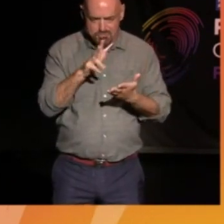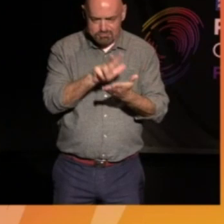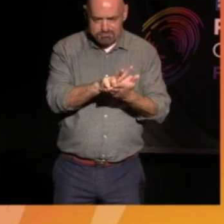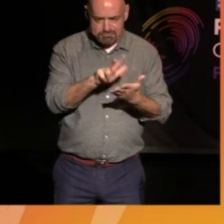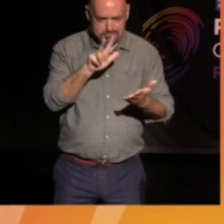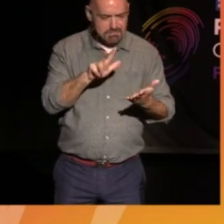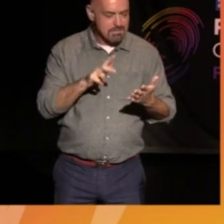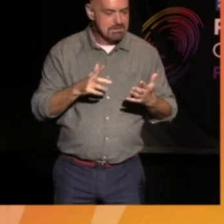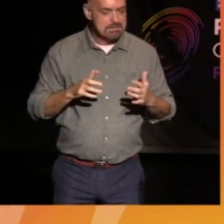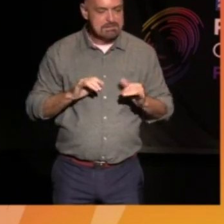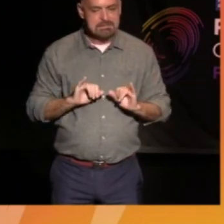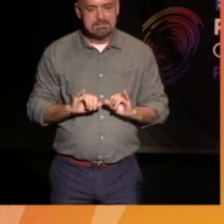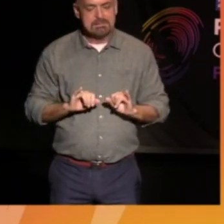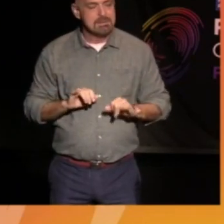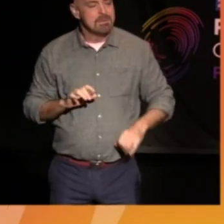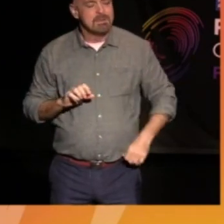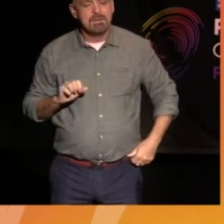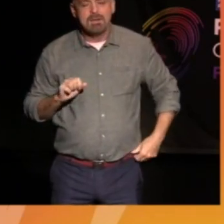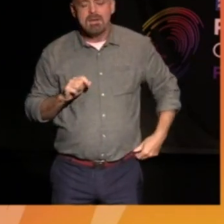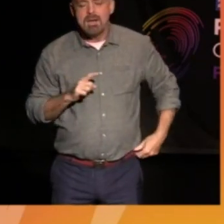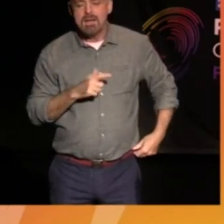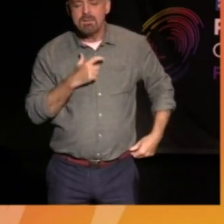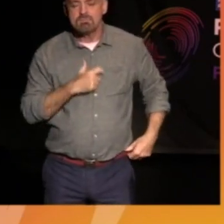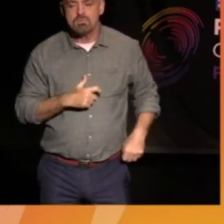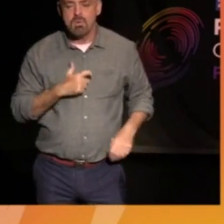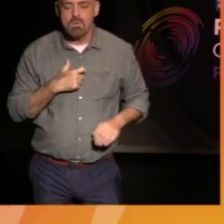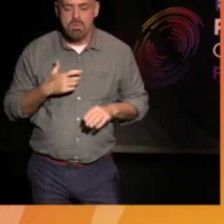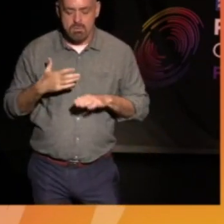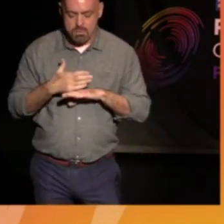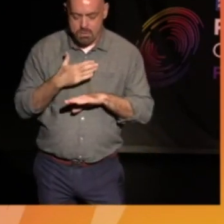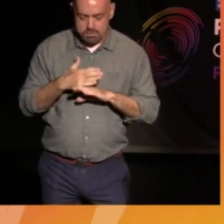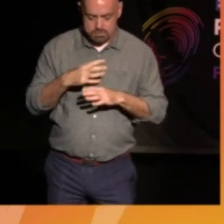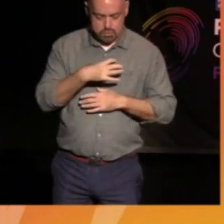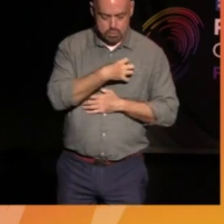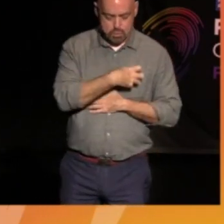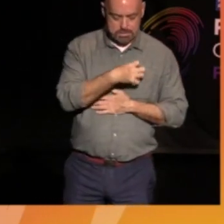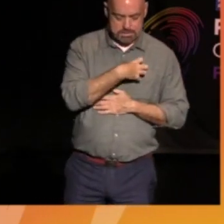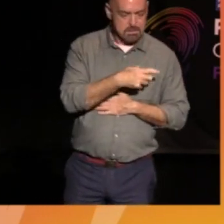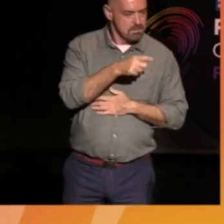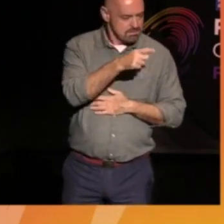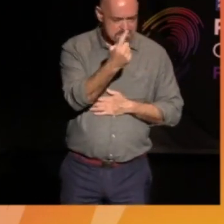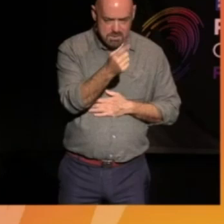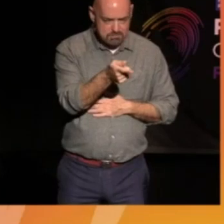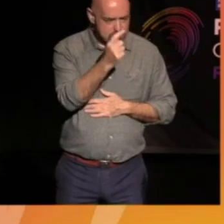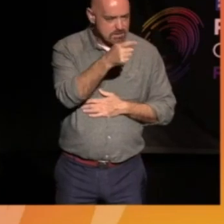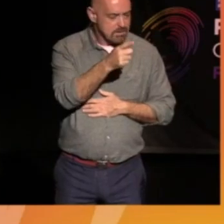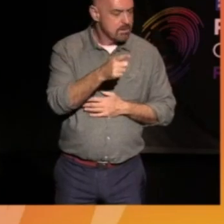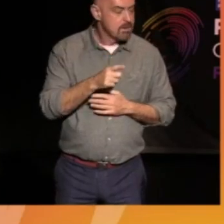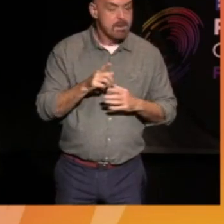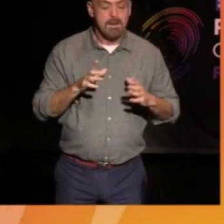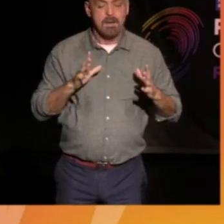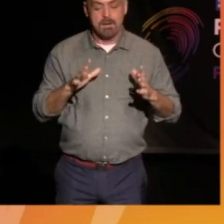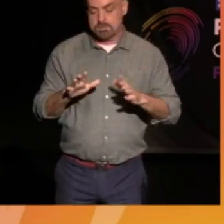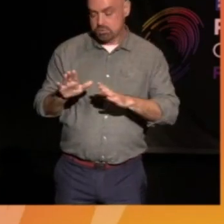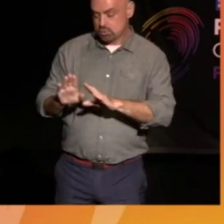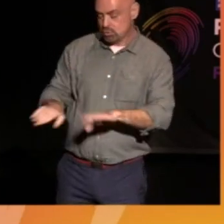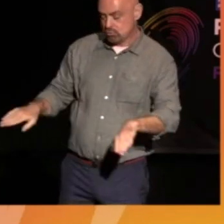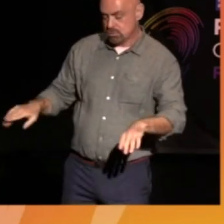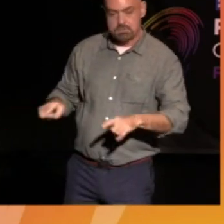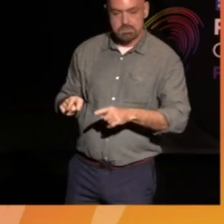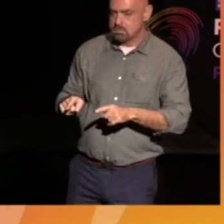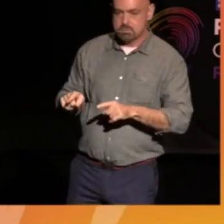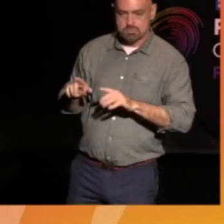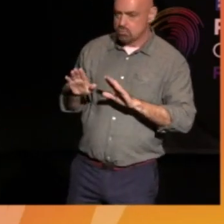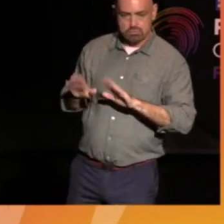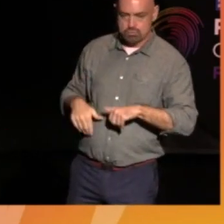I just also pick up the question about the role of workers and trade unions? So there you have a group of children who shouldn't be